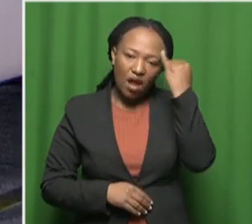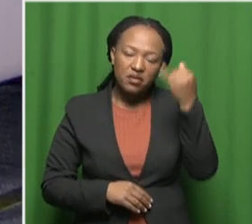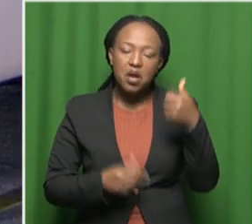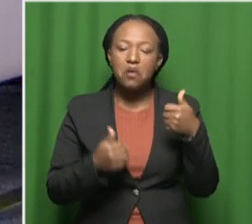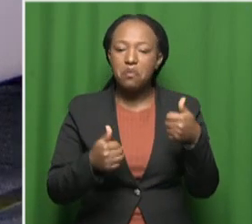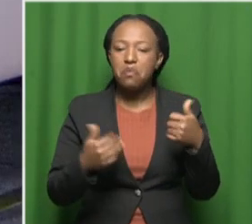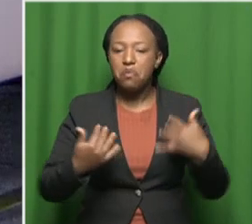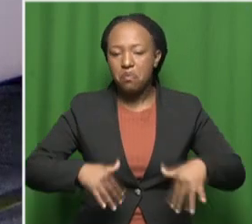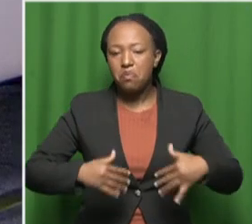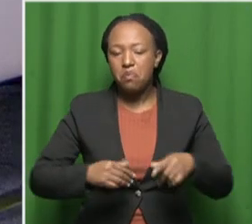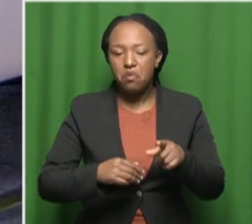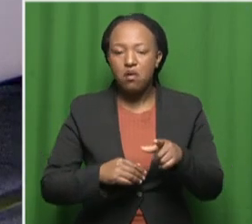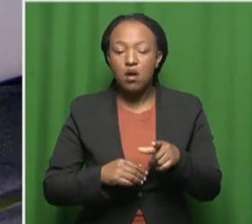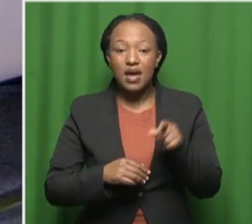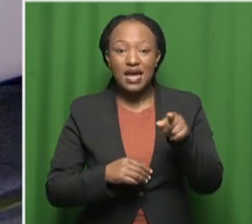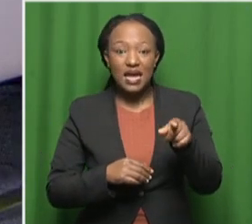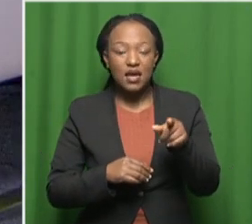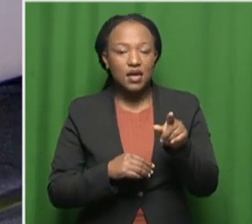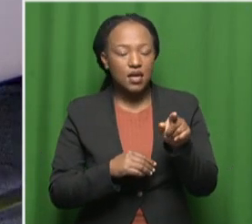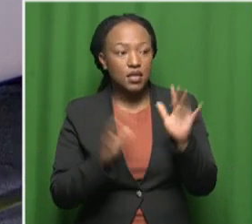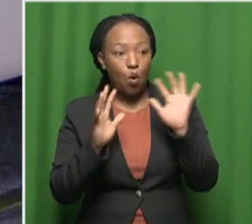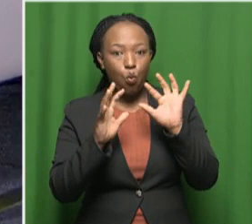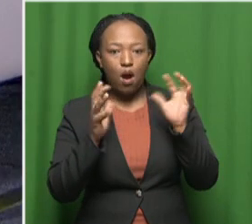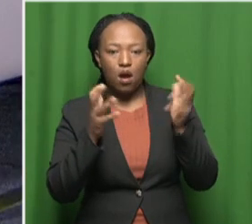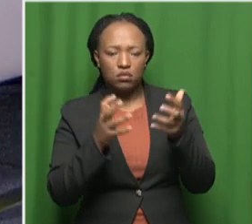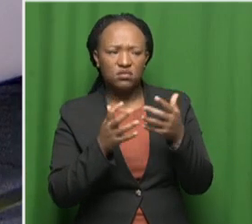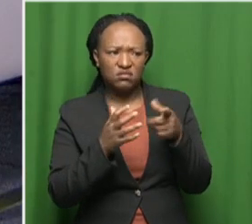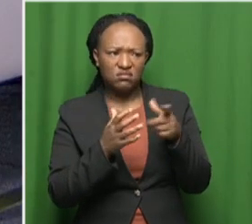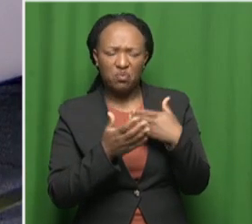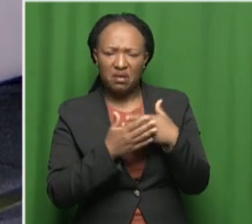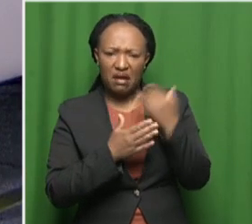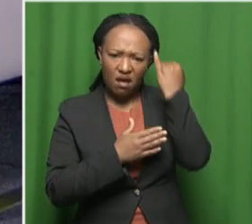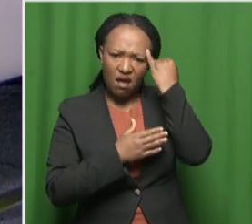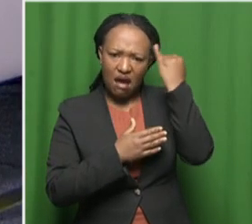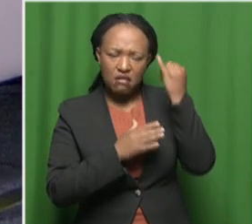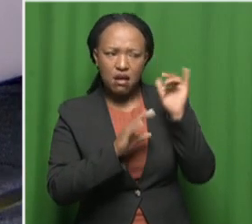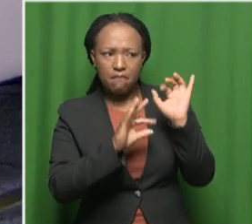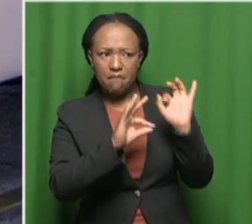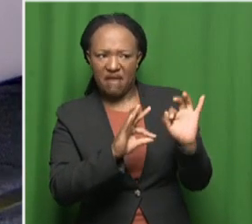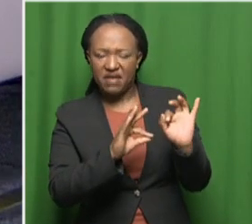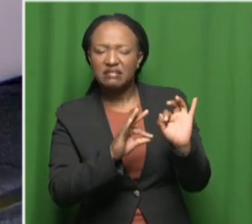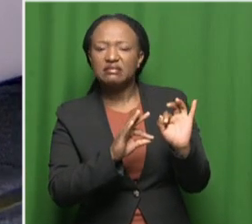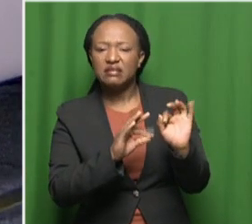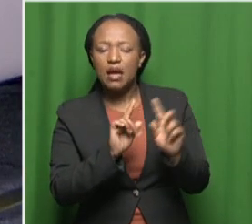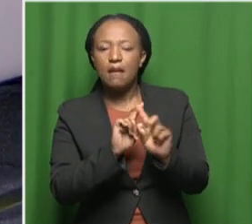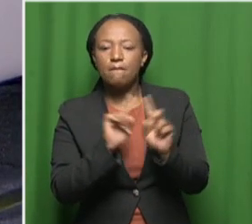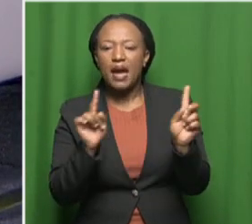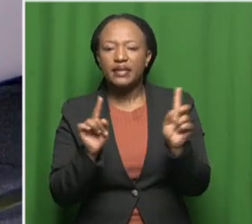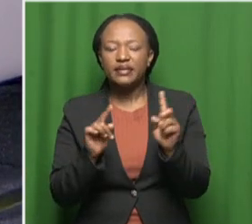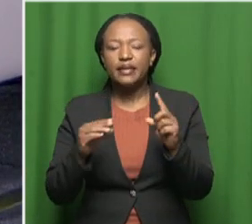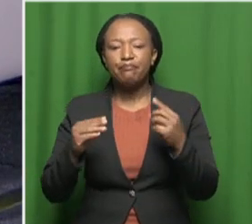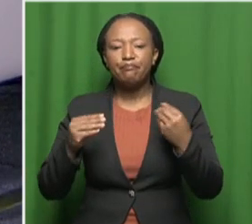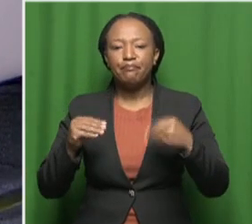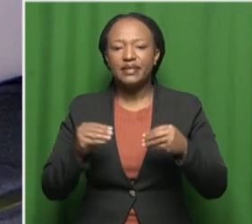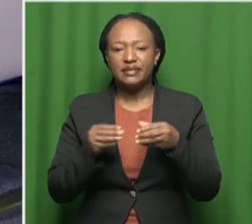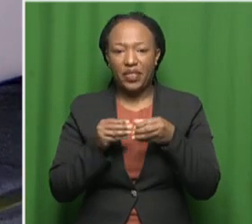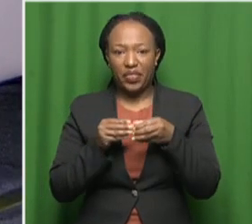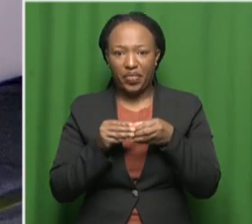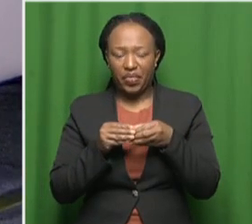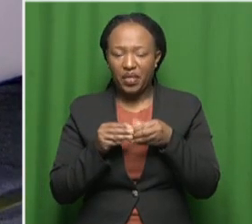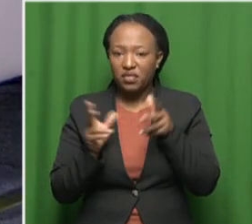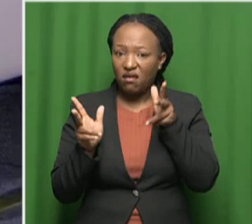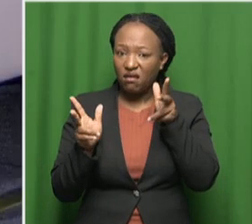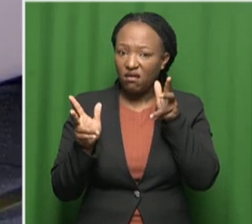in an ideal world that would be perfect. But I can't help but wonder whether small businesses actually being